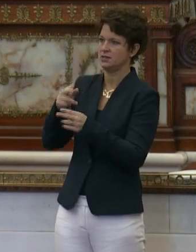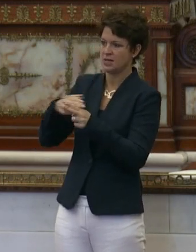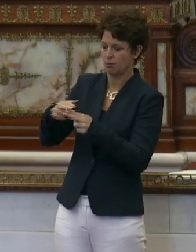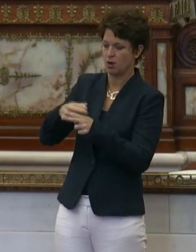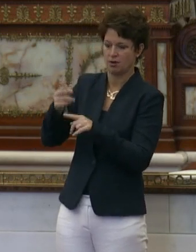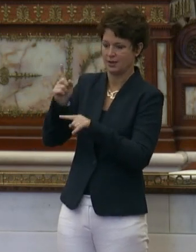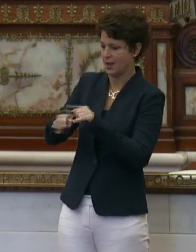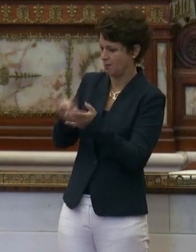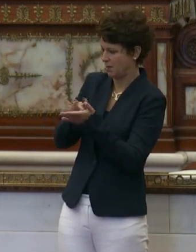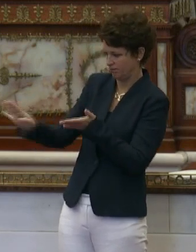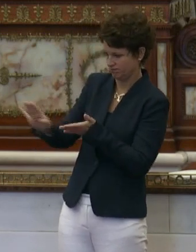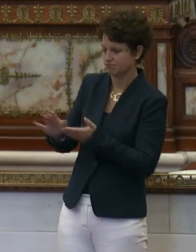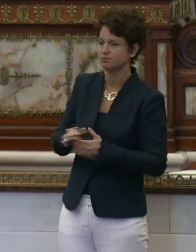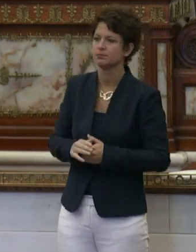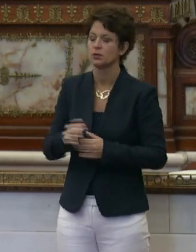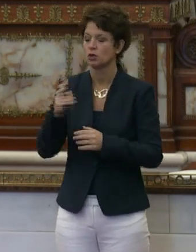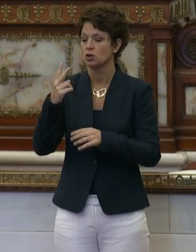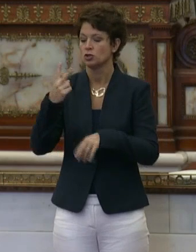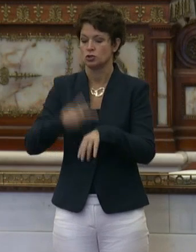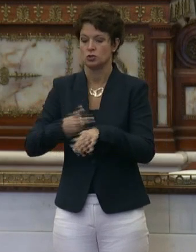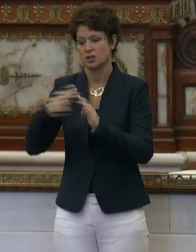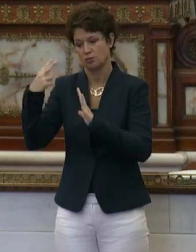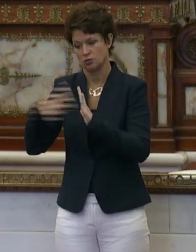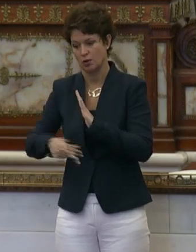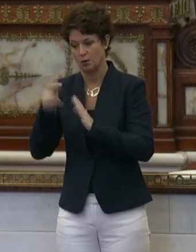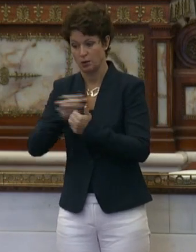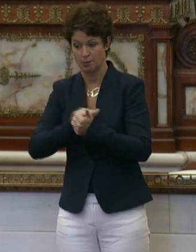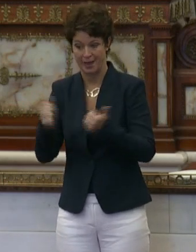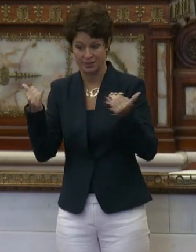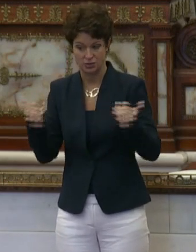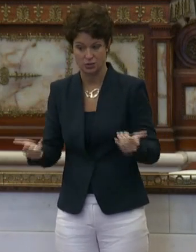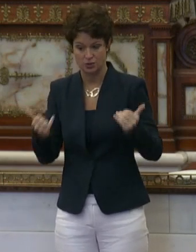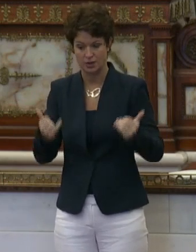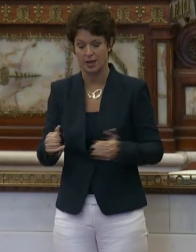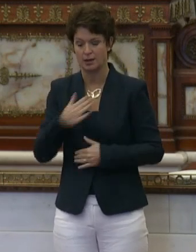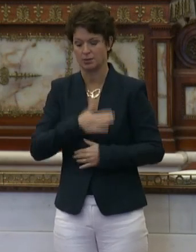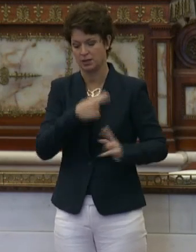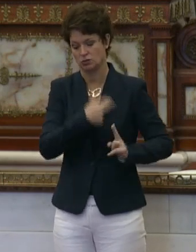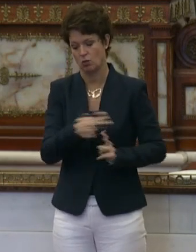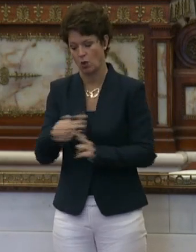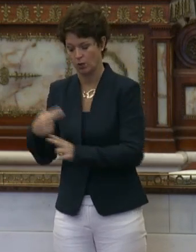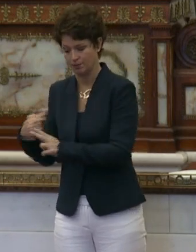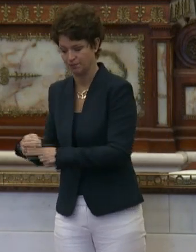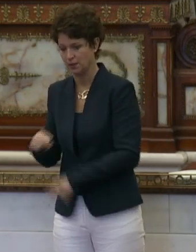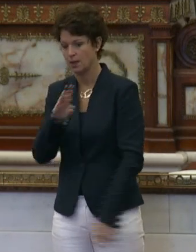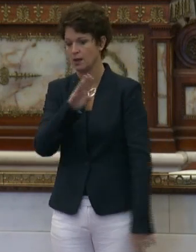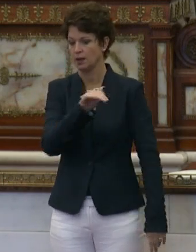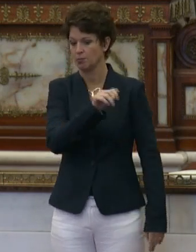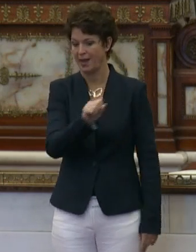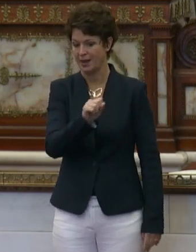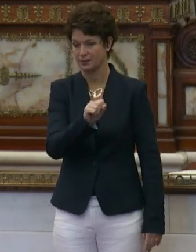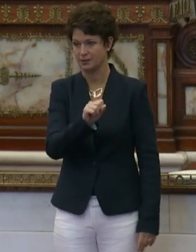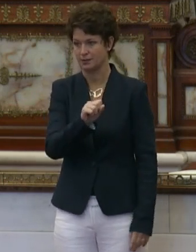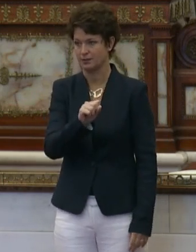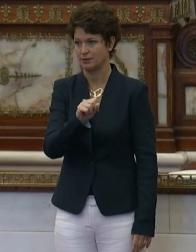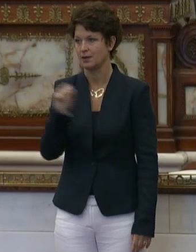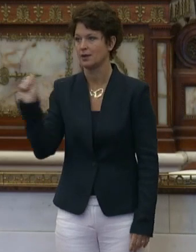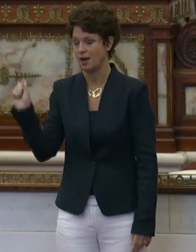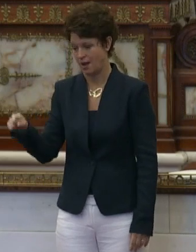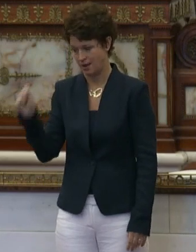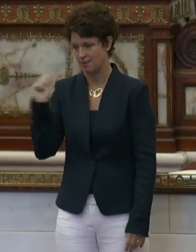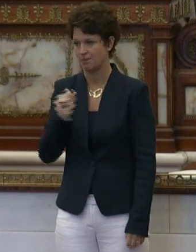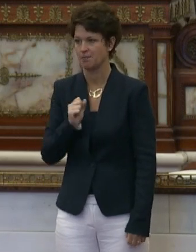This bill hadn't been read on two different days. The question now is, shall the bill pass fine? Mr. Decker, call the roll. Councilwoman Bass?